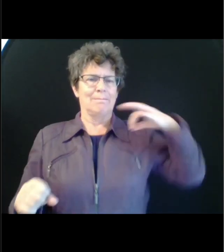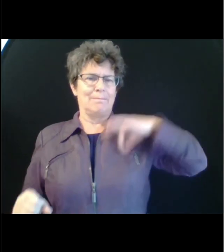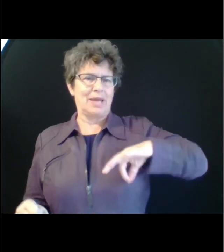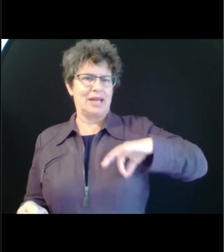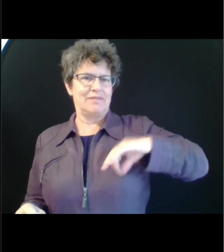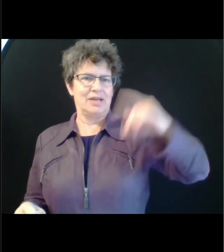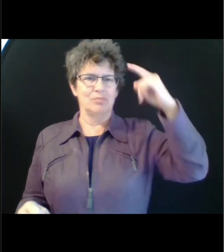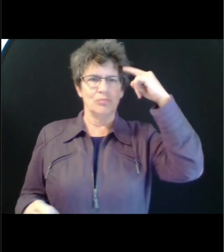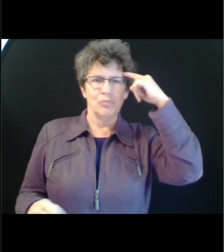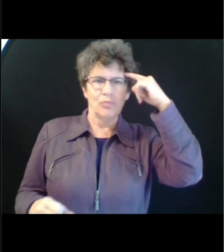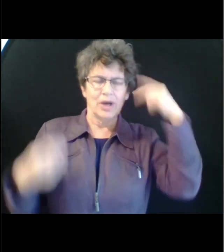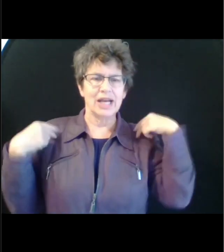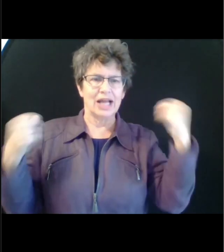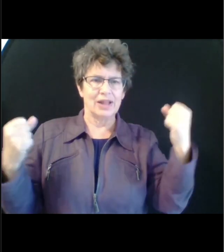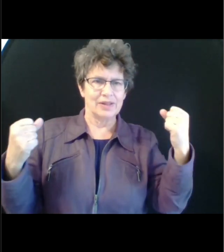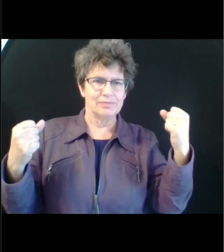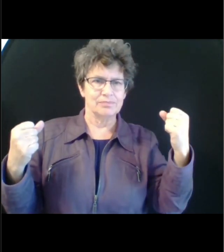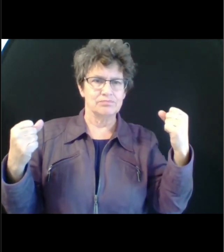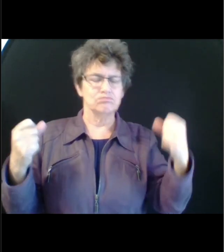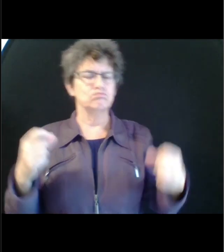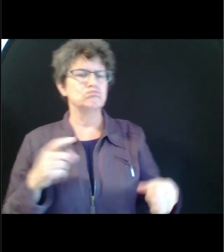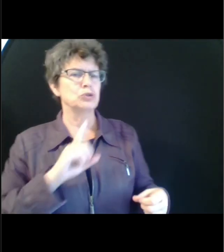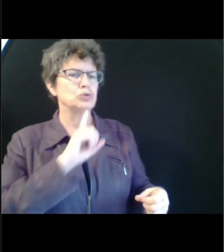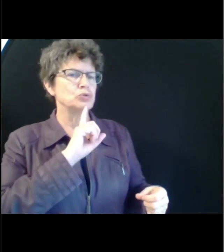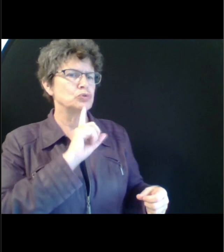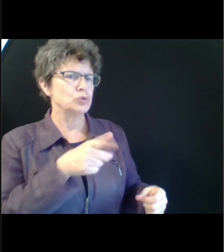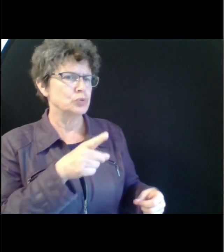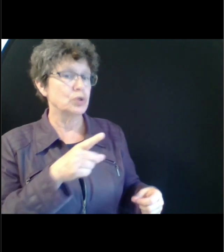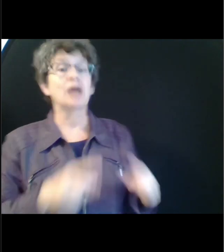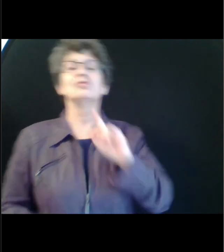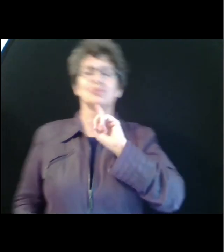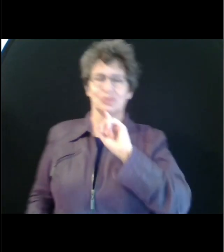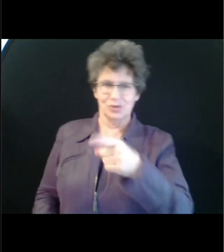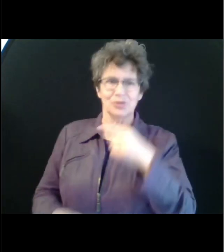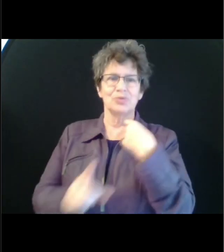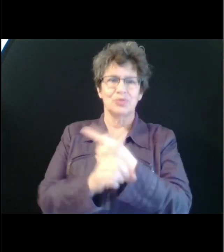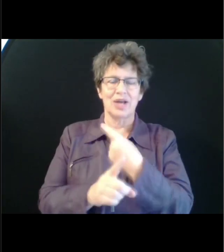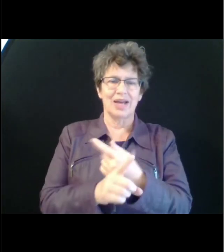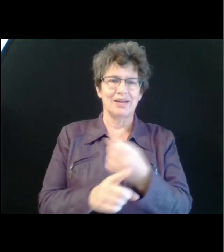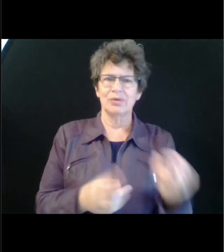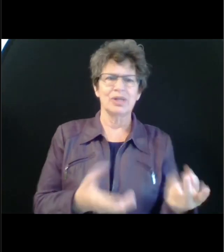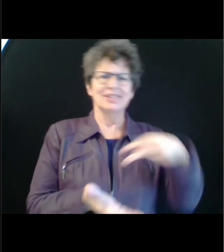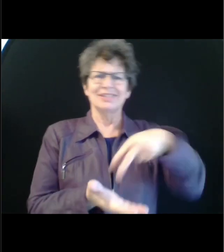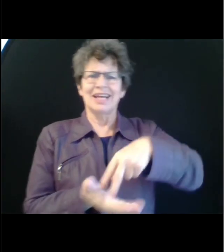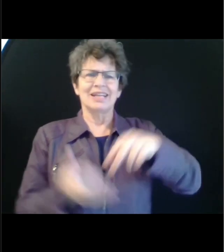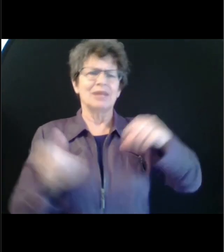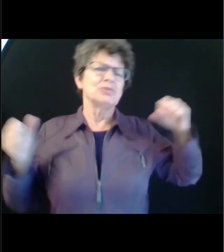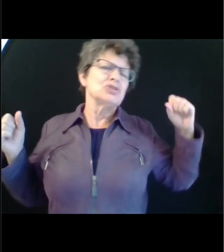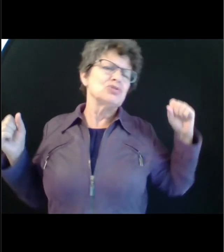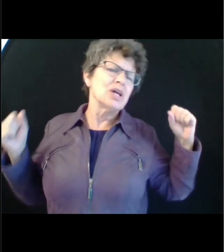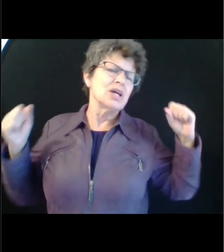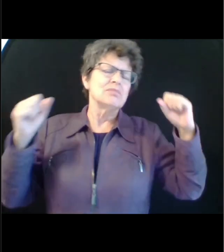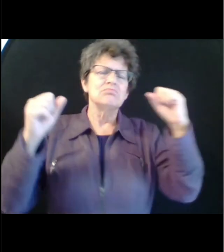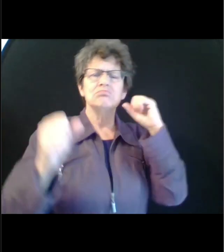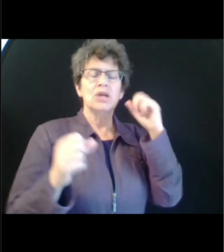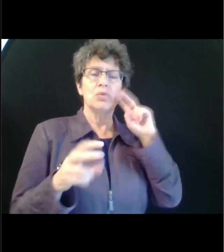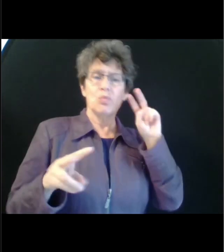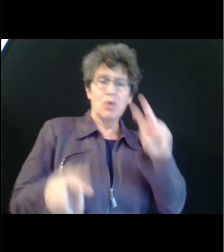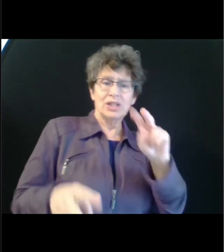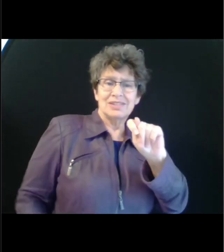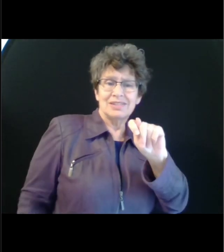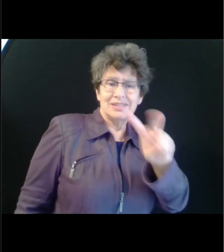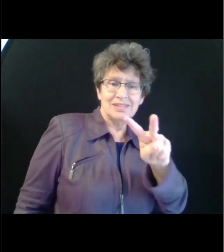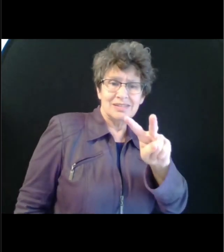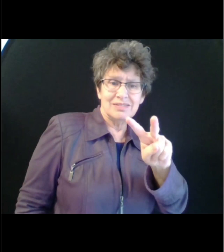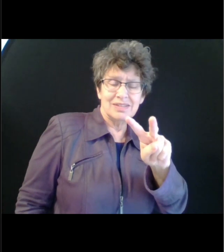he mentioned that even incorporating small movement breaks where we just stand up and stretch, you know, if you're watching TV, you can put the